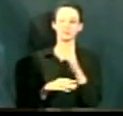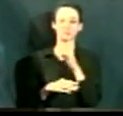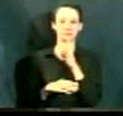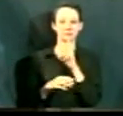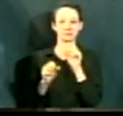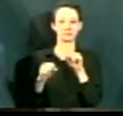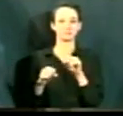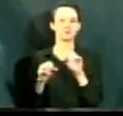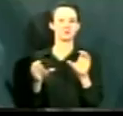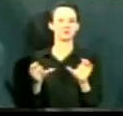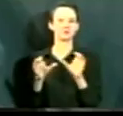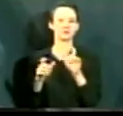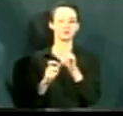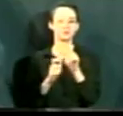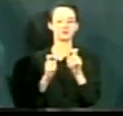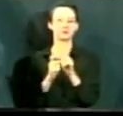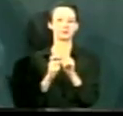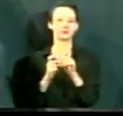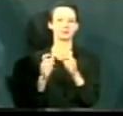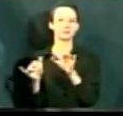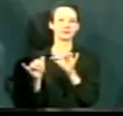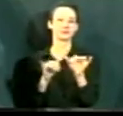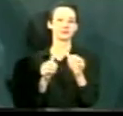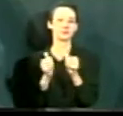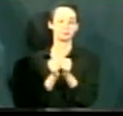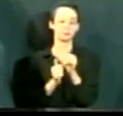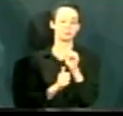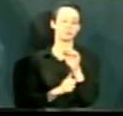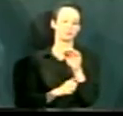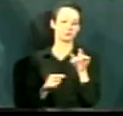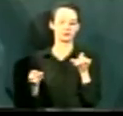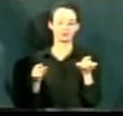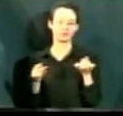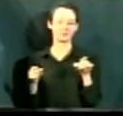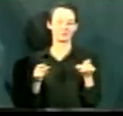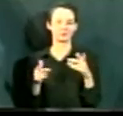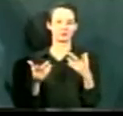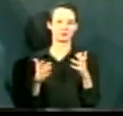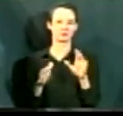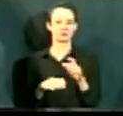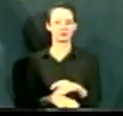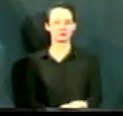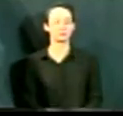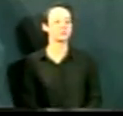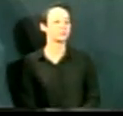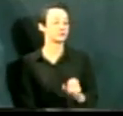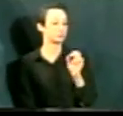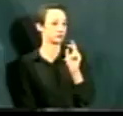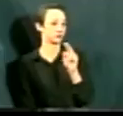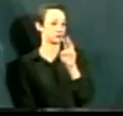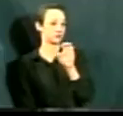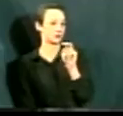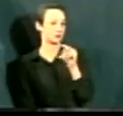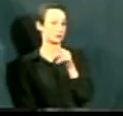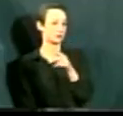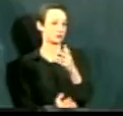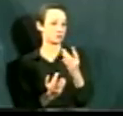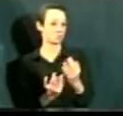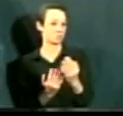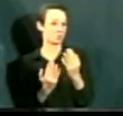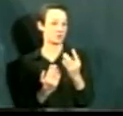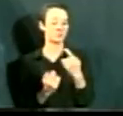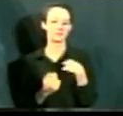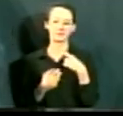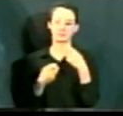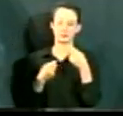with the 403b that you can with the 401k. Okay. Okay. Okay, Ms. Owen, you've been waiting. What did you? I'm going to